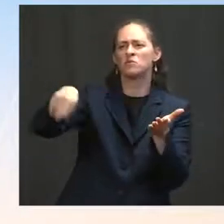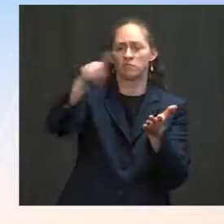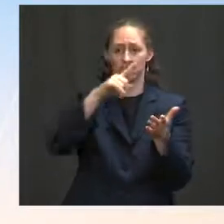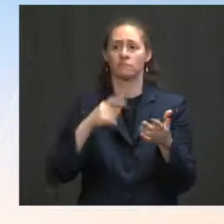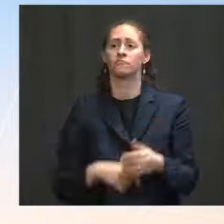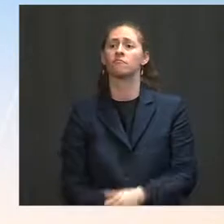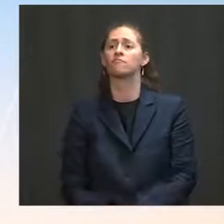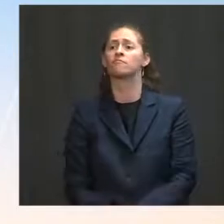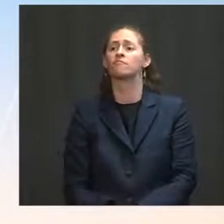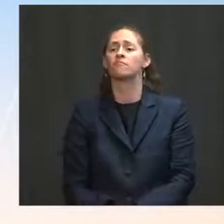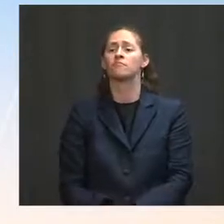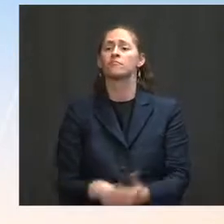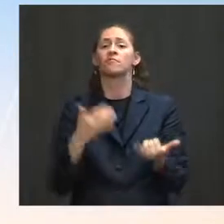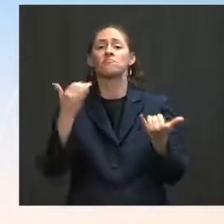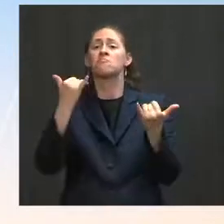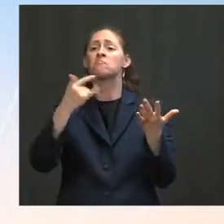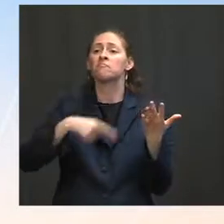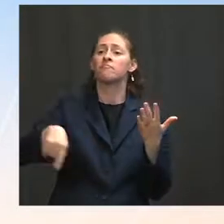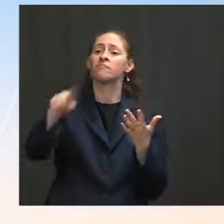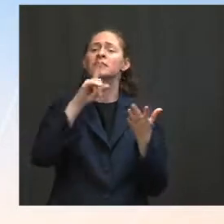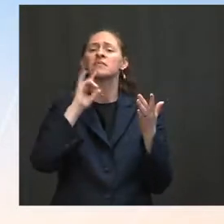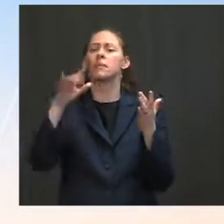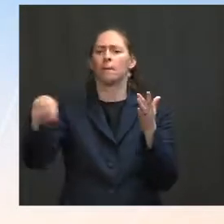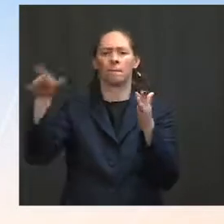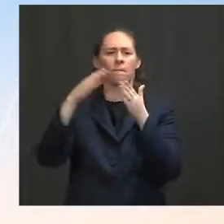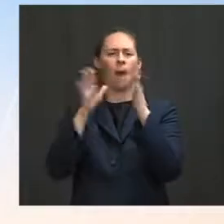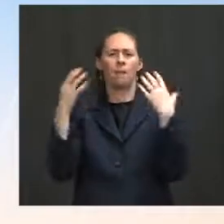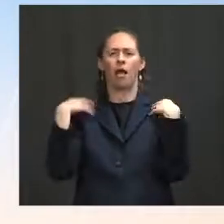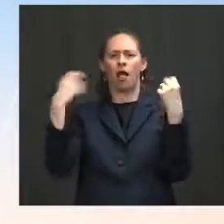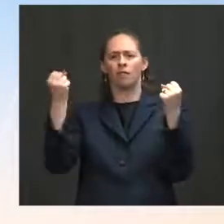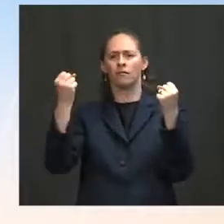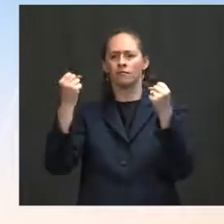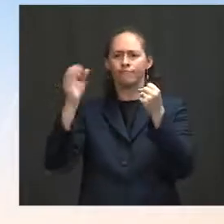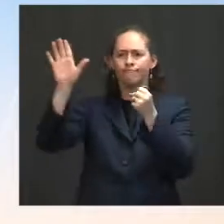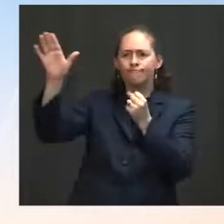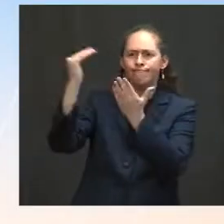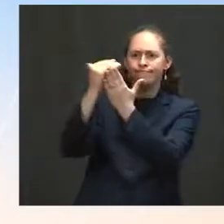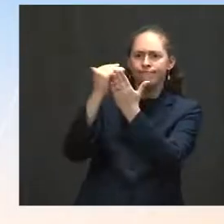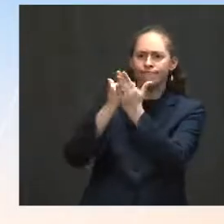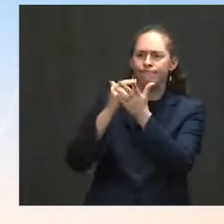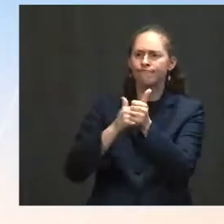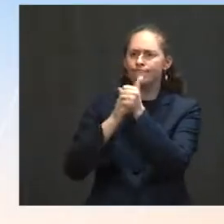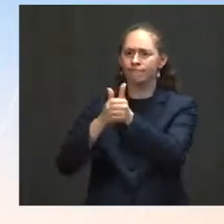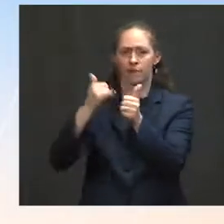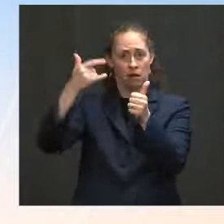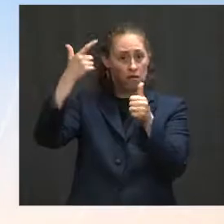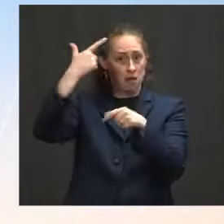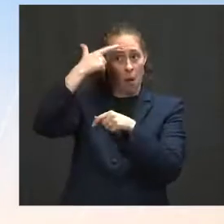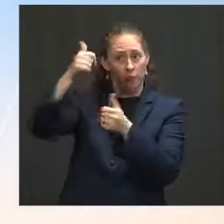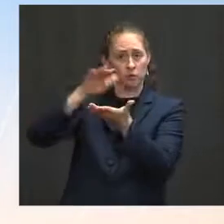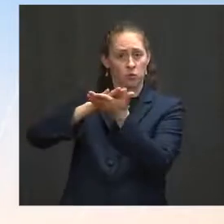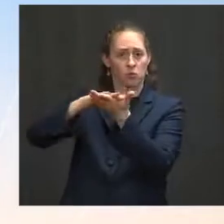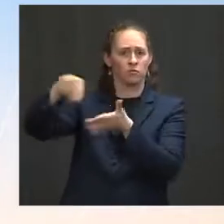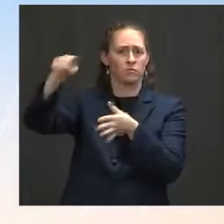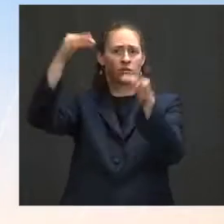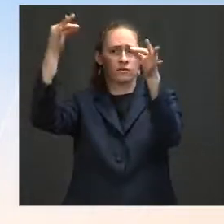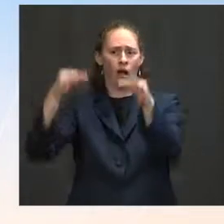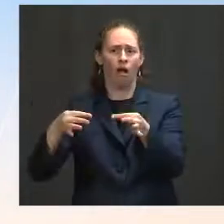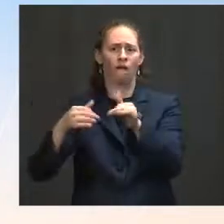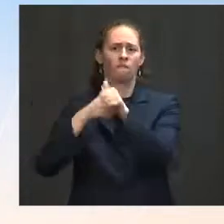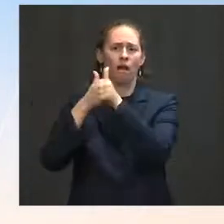coronavirus. So this is public health guidelines that they are providing. It is up to the school districts to apply and implement. Go ahead,